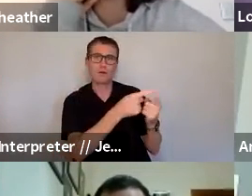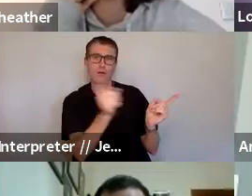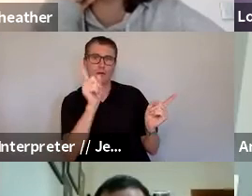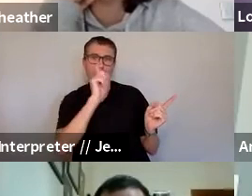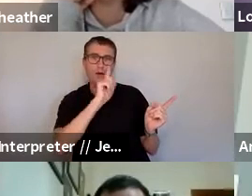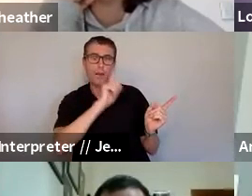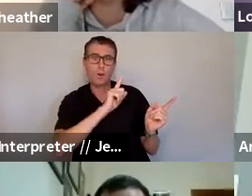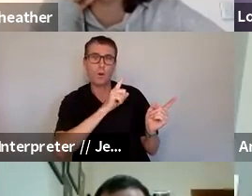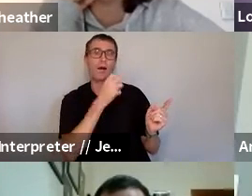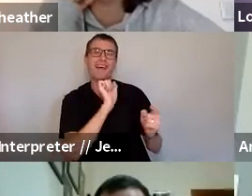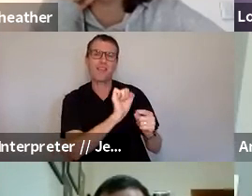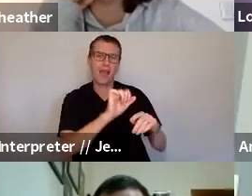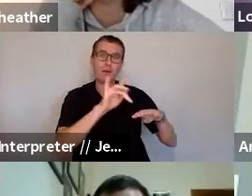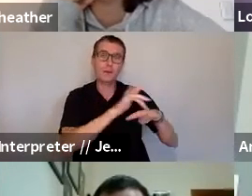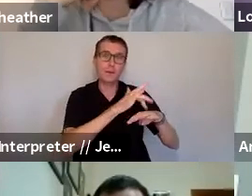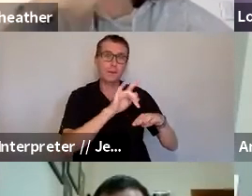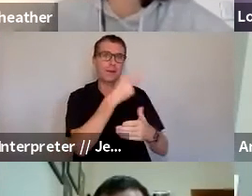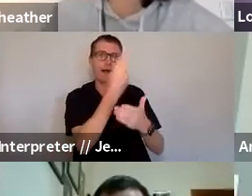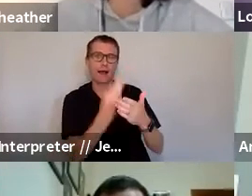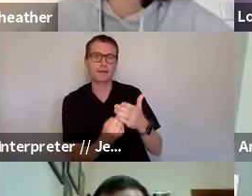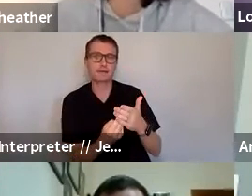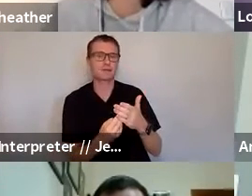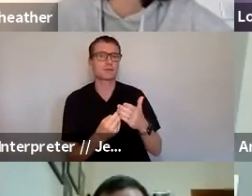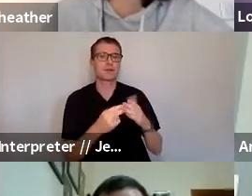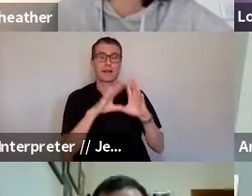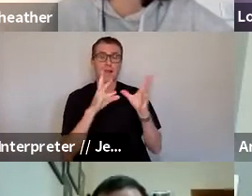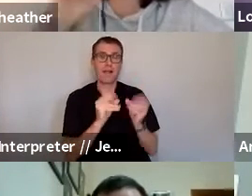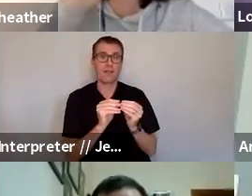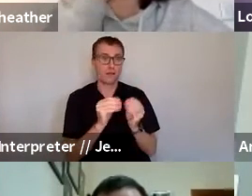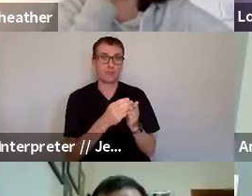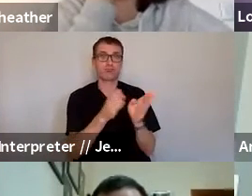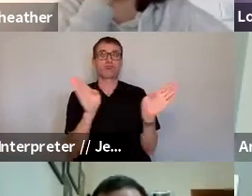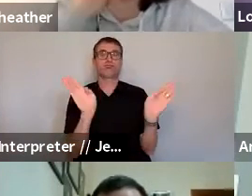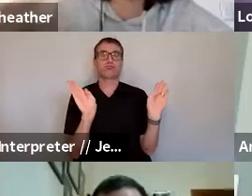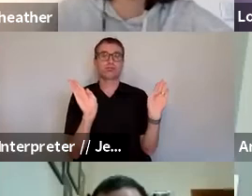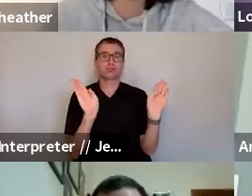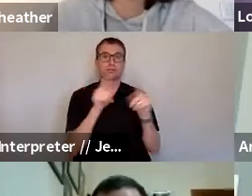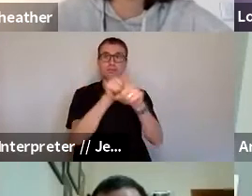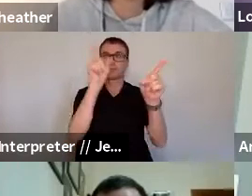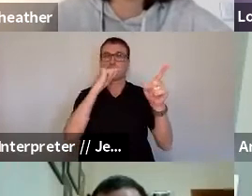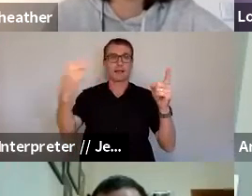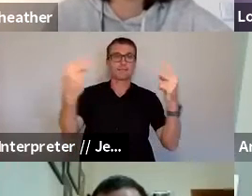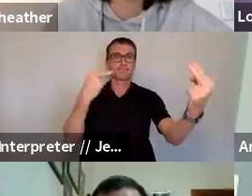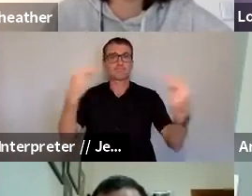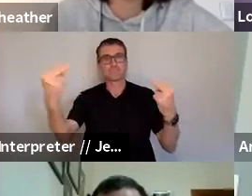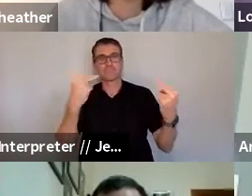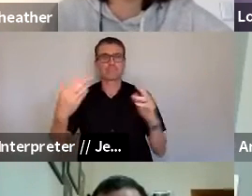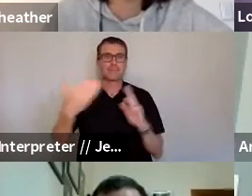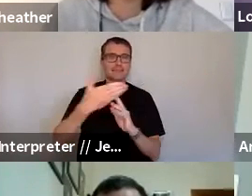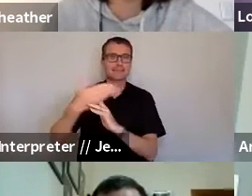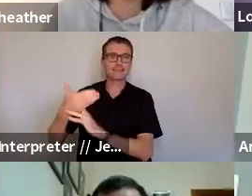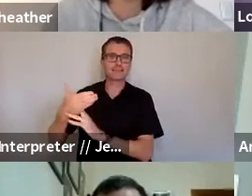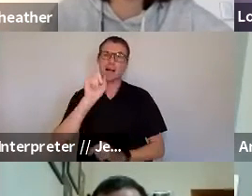rest of the world, not just New Zealand. You know, we've opened it up, but it's still extremely inaccessible to the